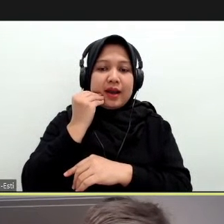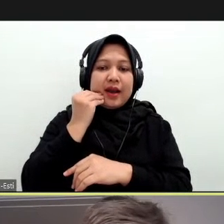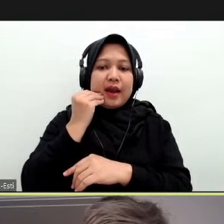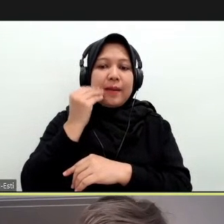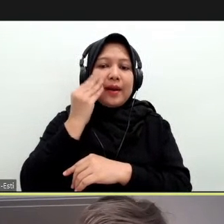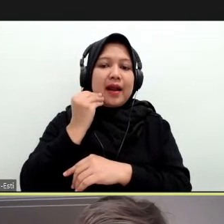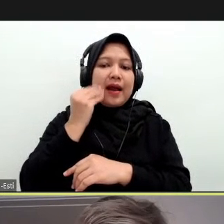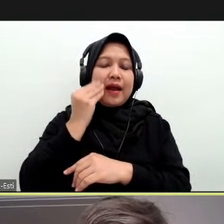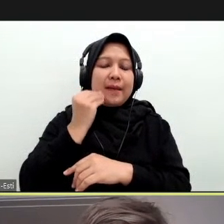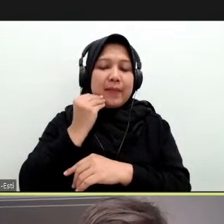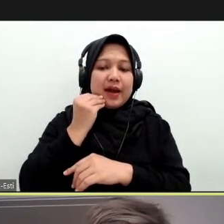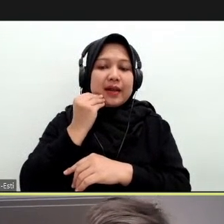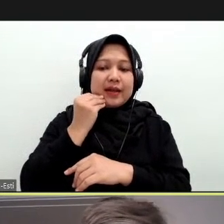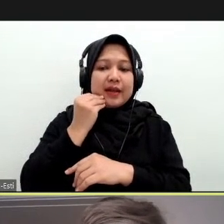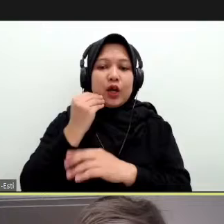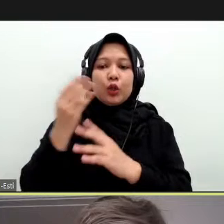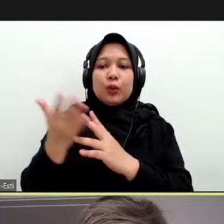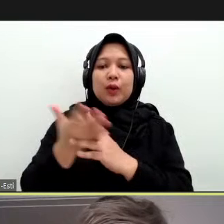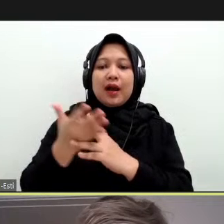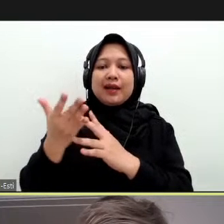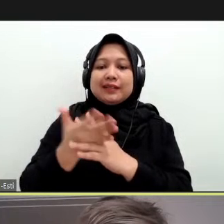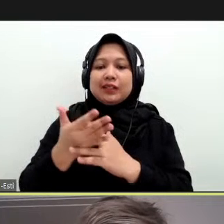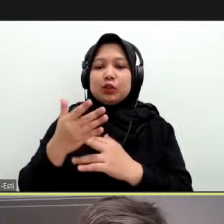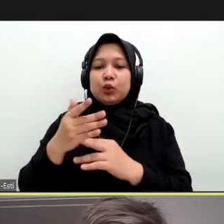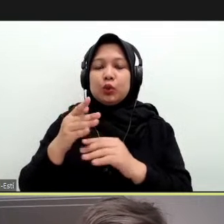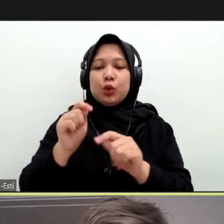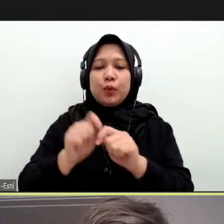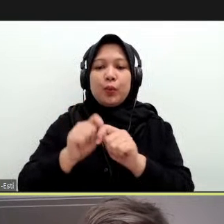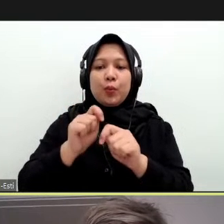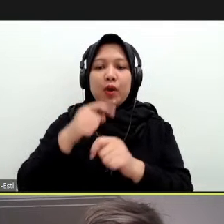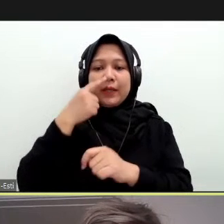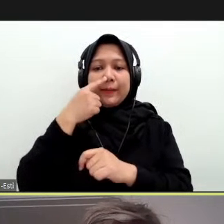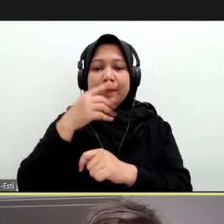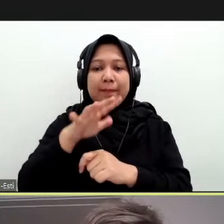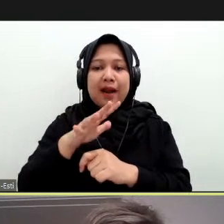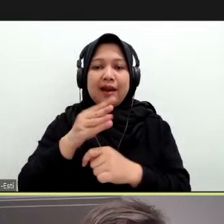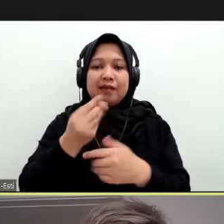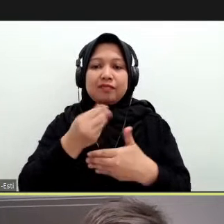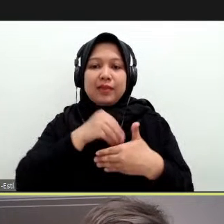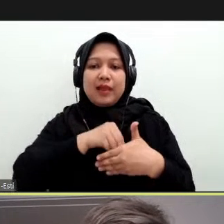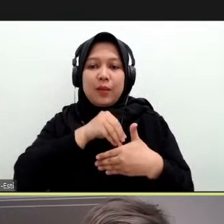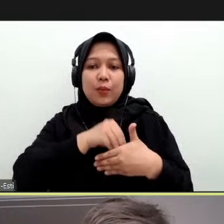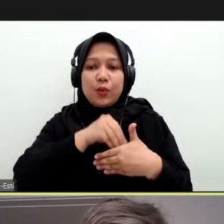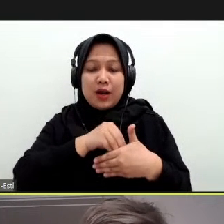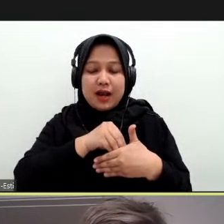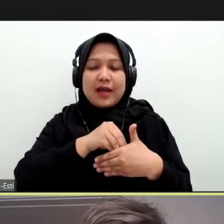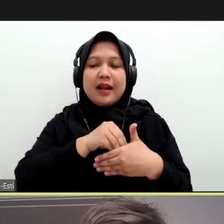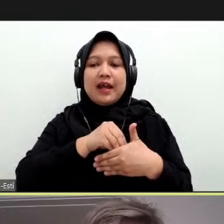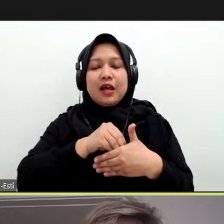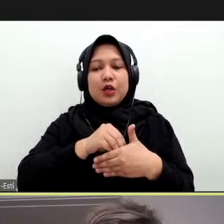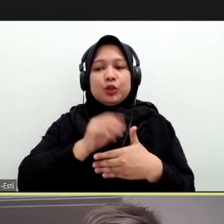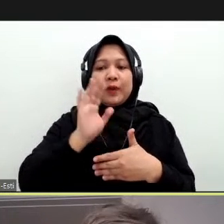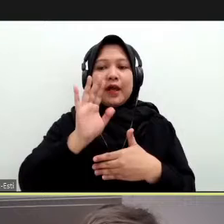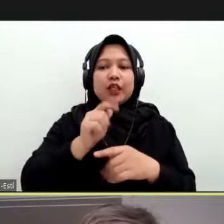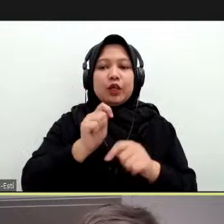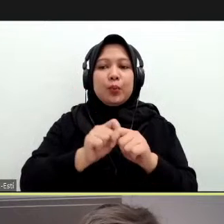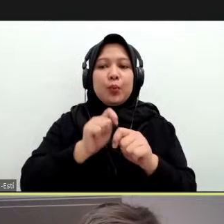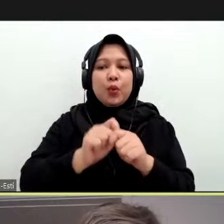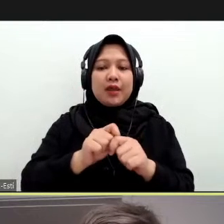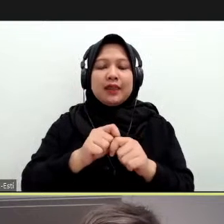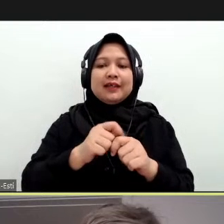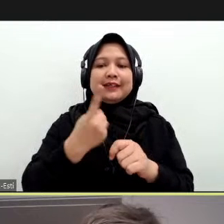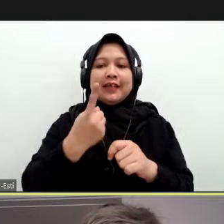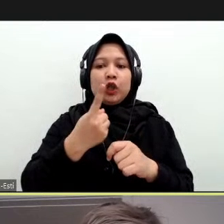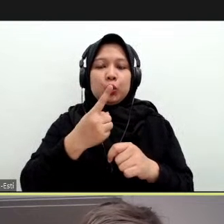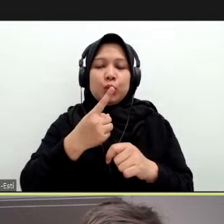high maintenance fees or suspension of their accounts or others. And national level regulators interpret